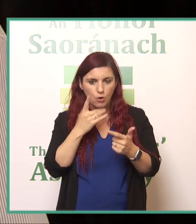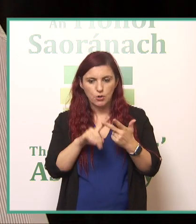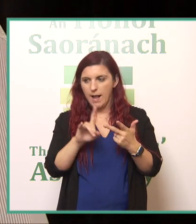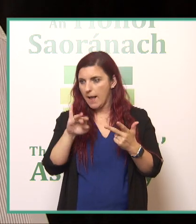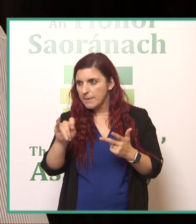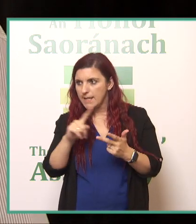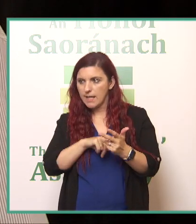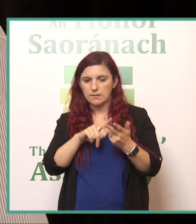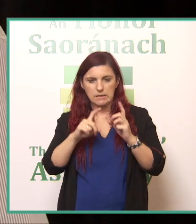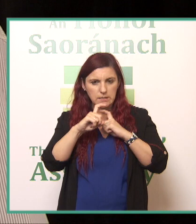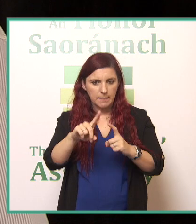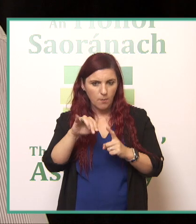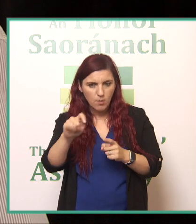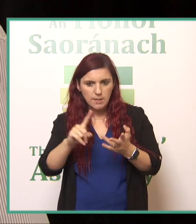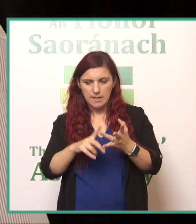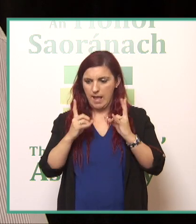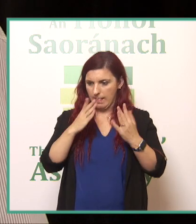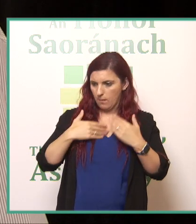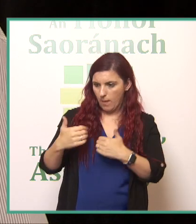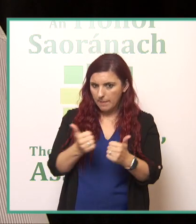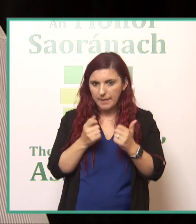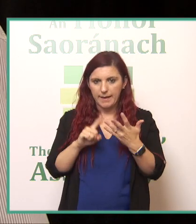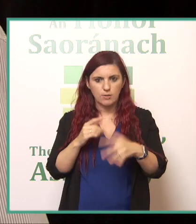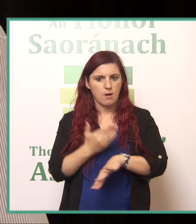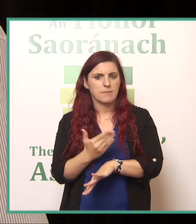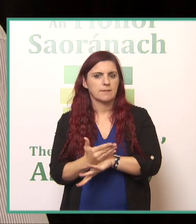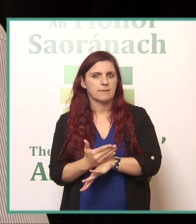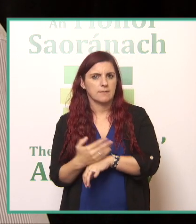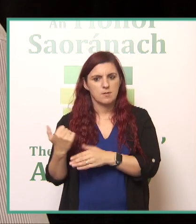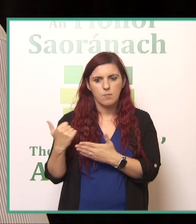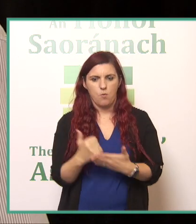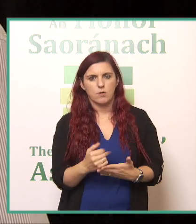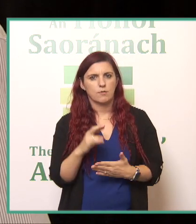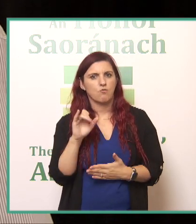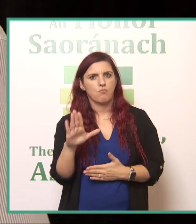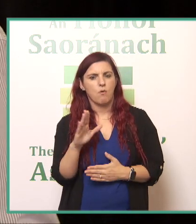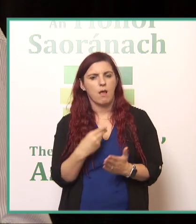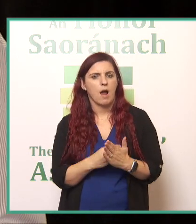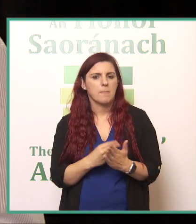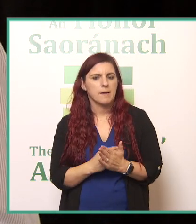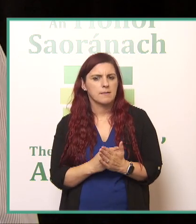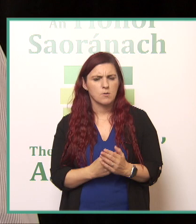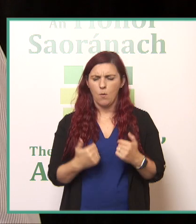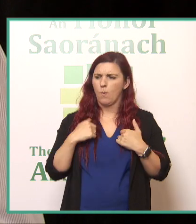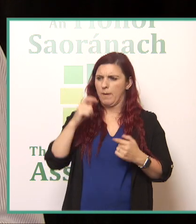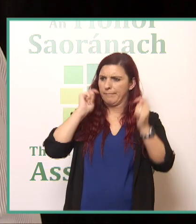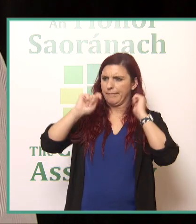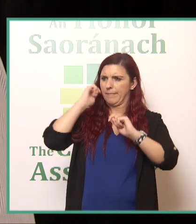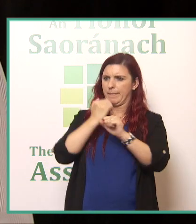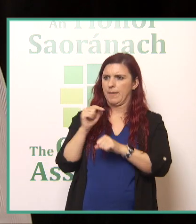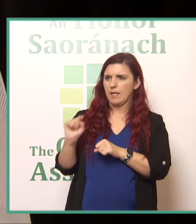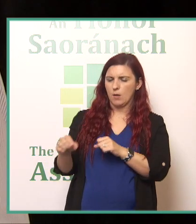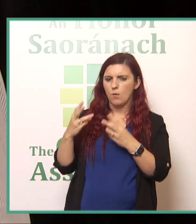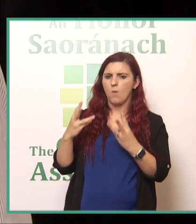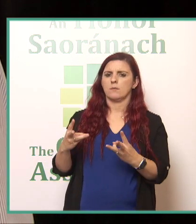sustainable products, health and well-being, and jobs, supporting rural economies. When we looked at this, we wanted to look at the